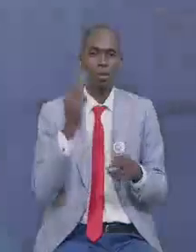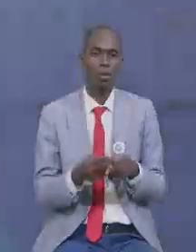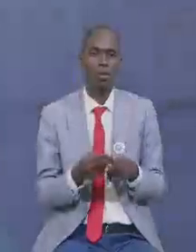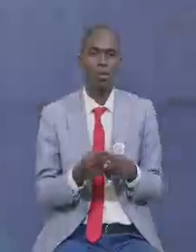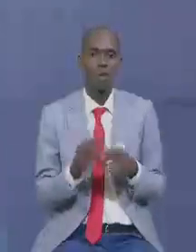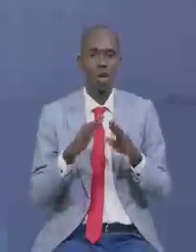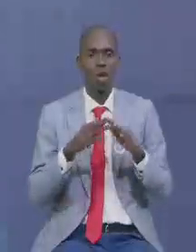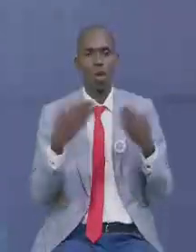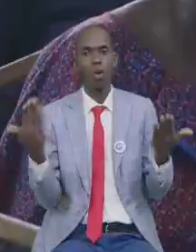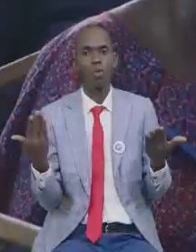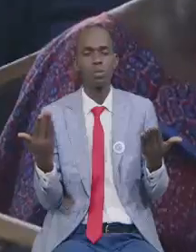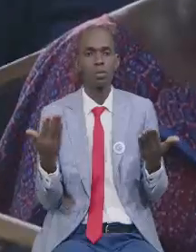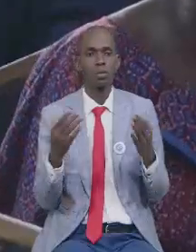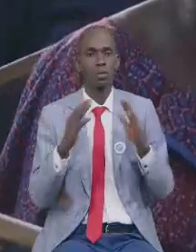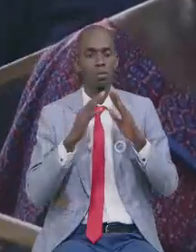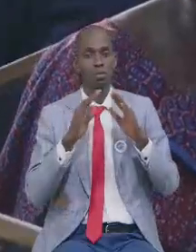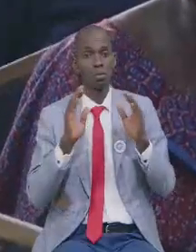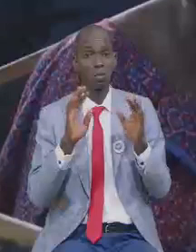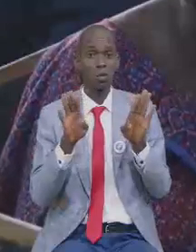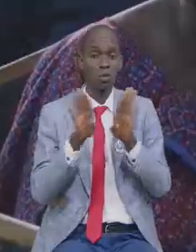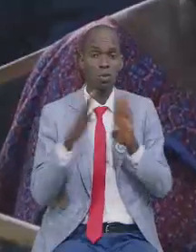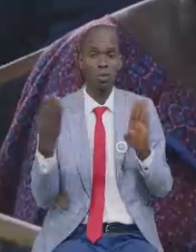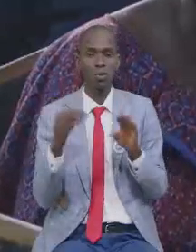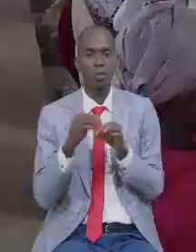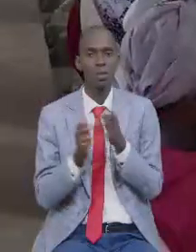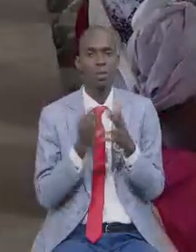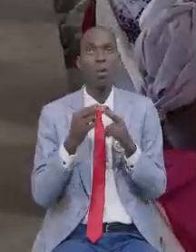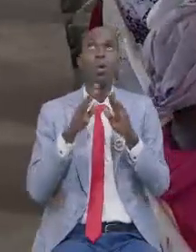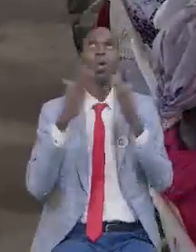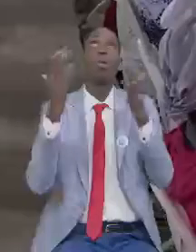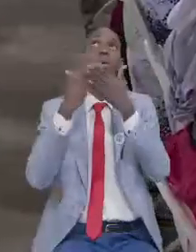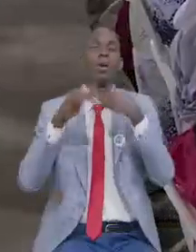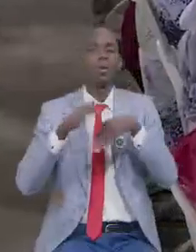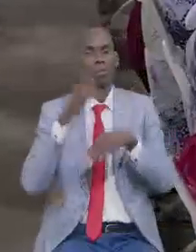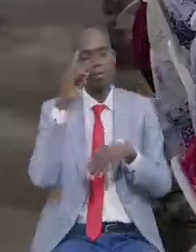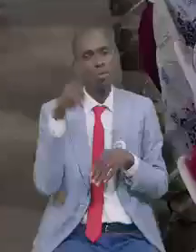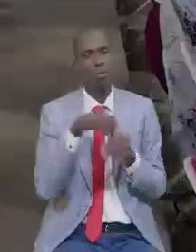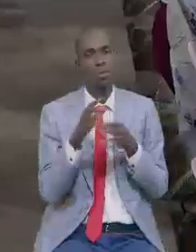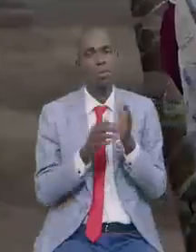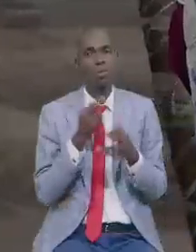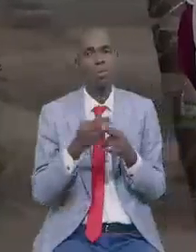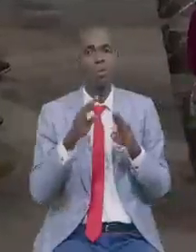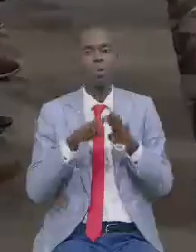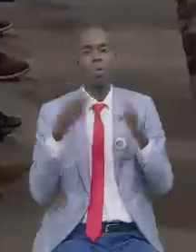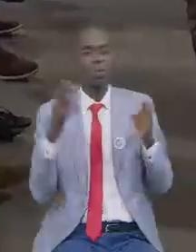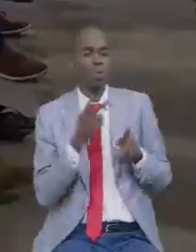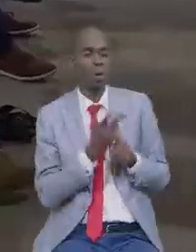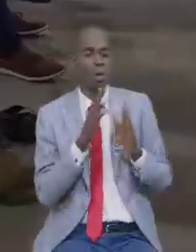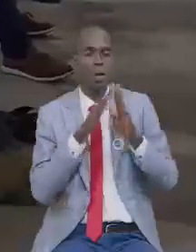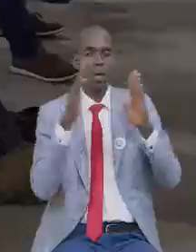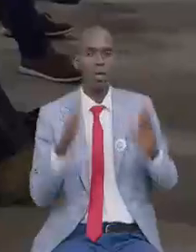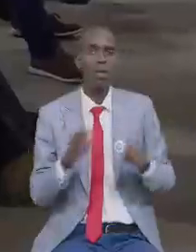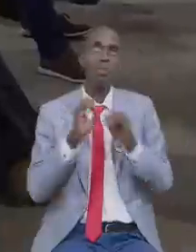Open chamber, open heaven, open storehouse in